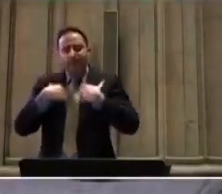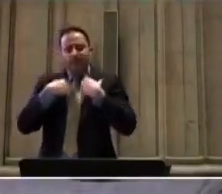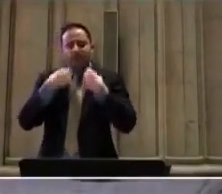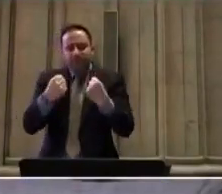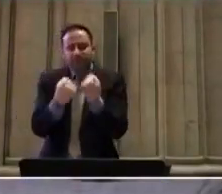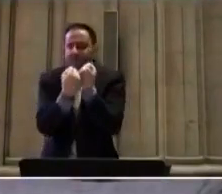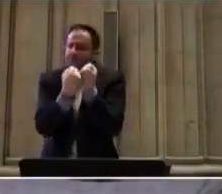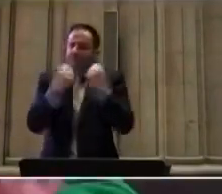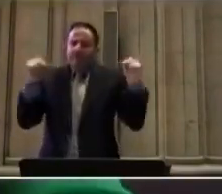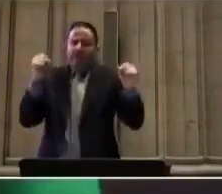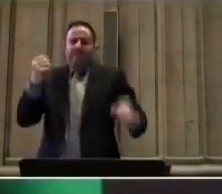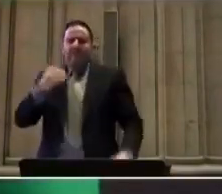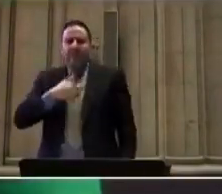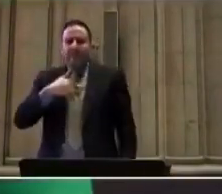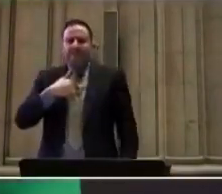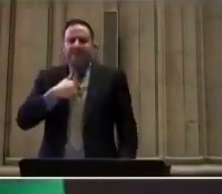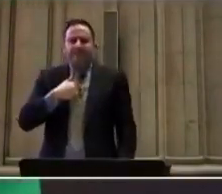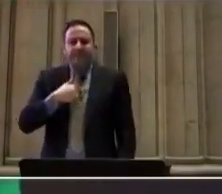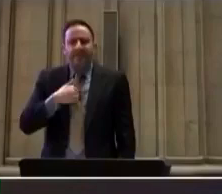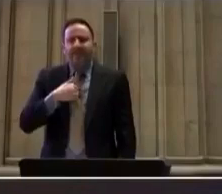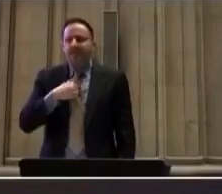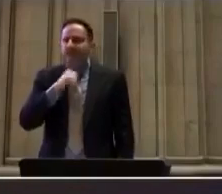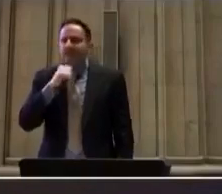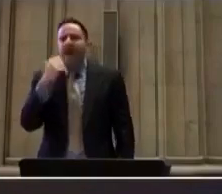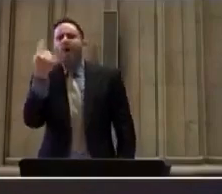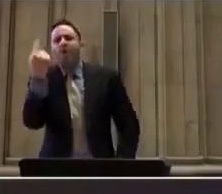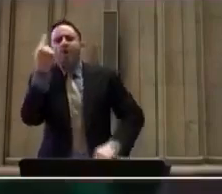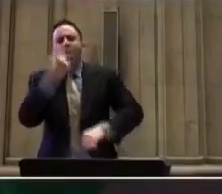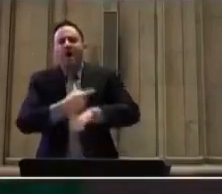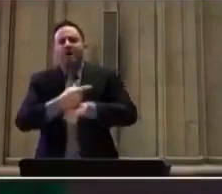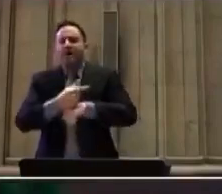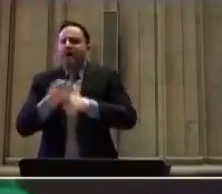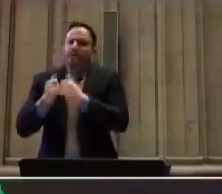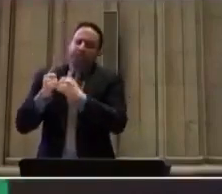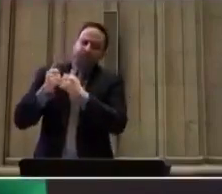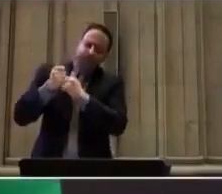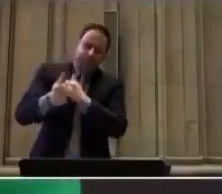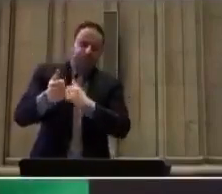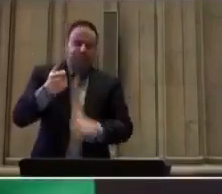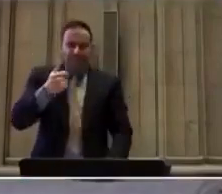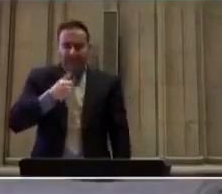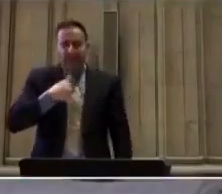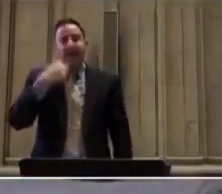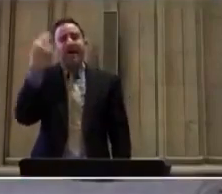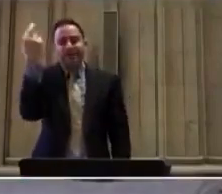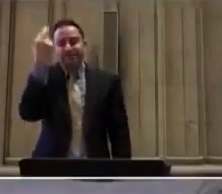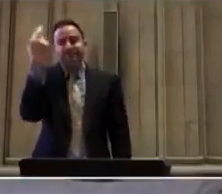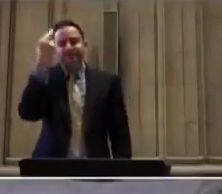Never let a day go by, and I realize